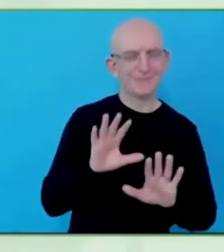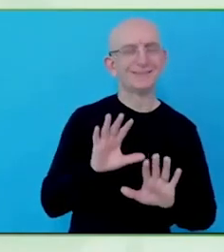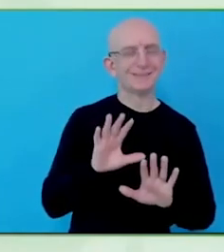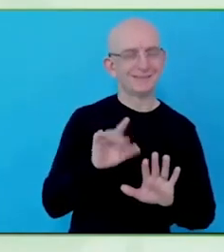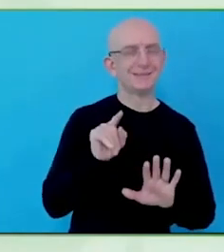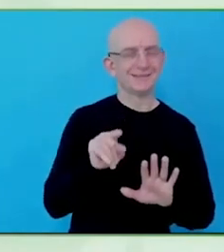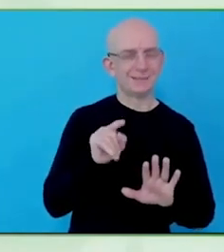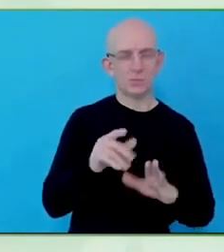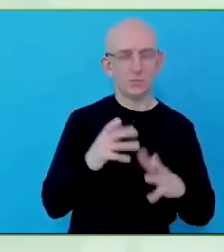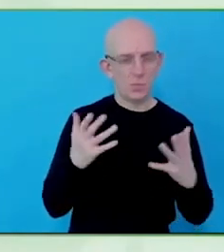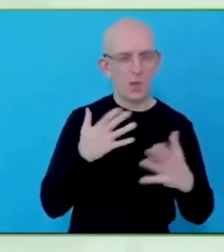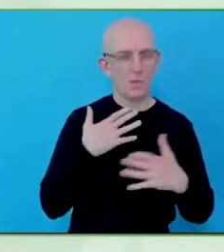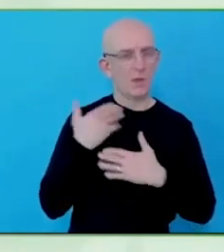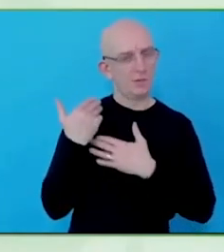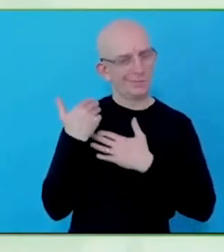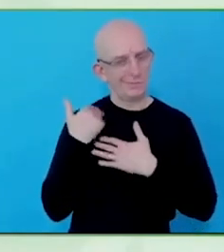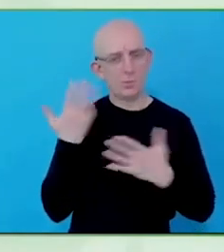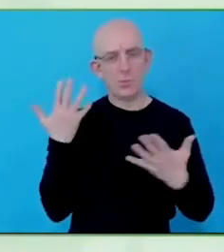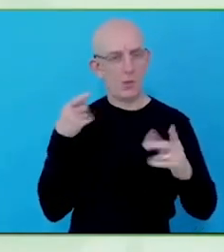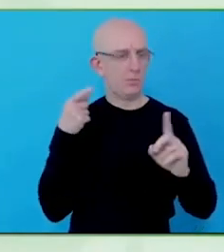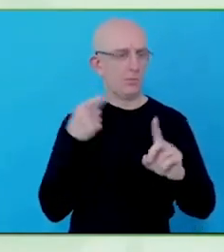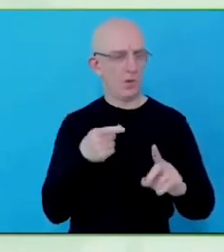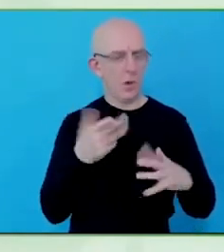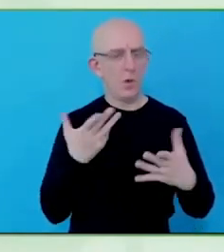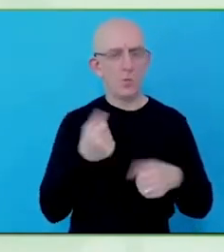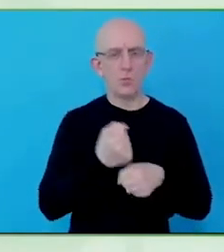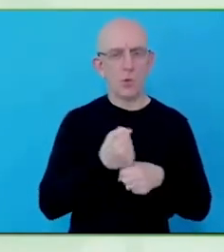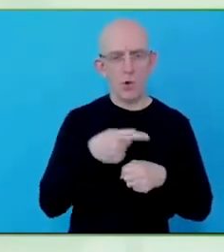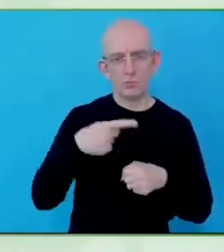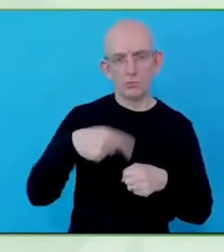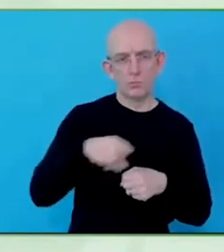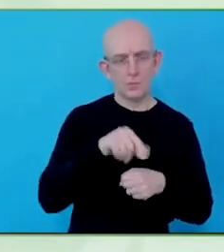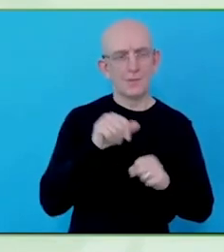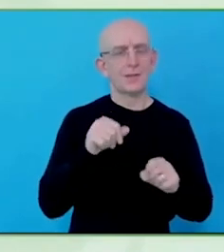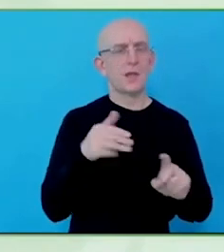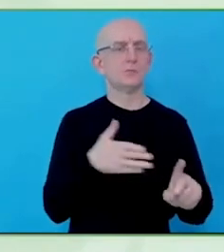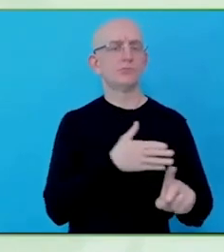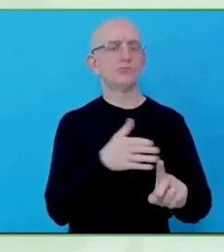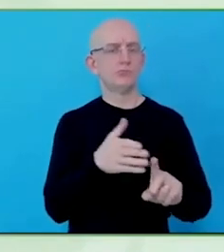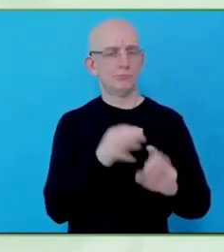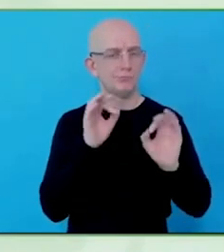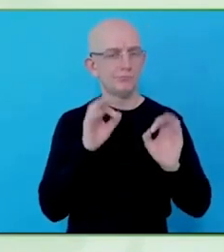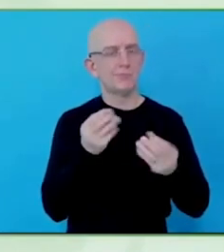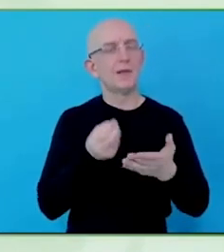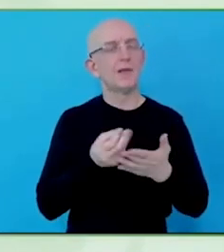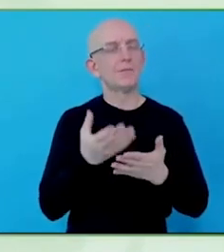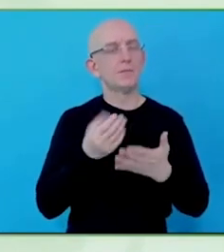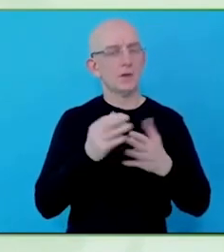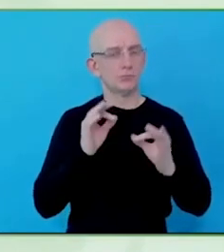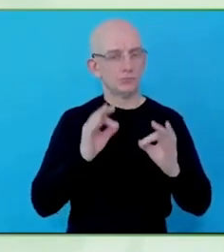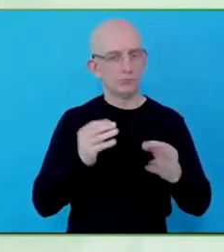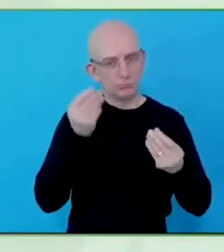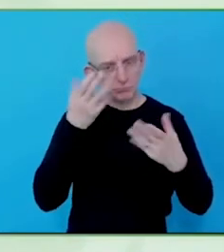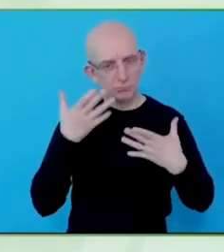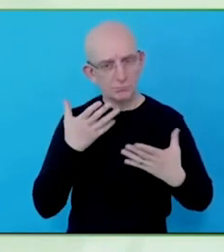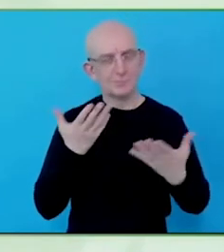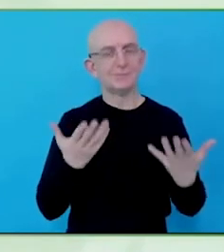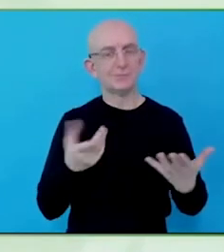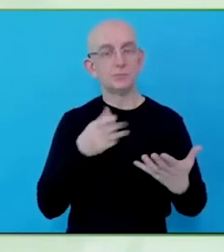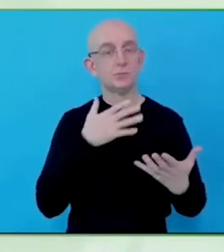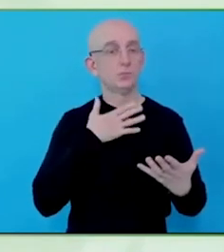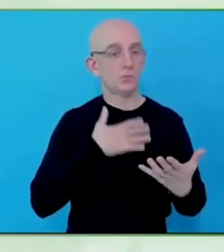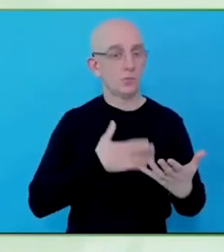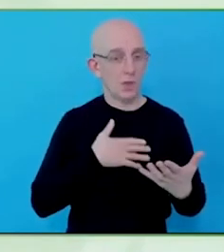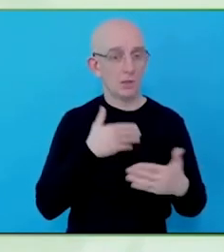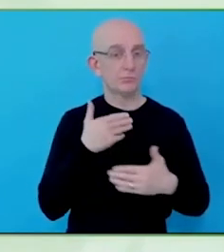I mean, you can do certifications, you can become a web accessibility expert yourself. But the first step should be simple, you know,